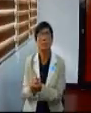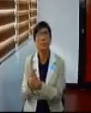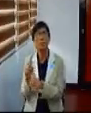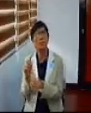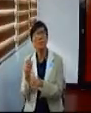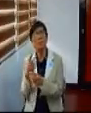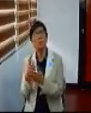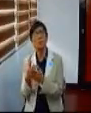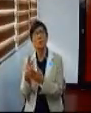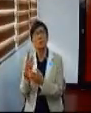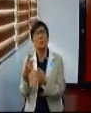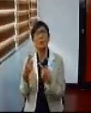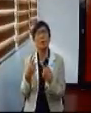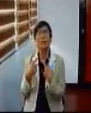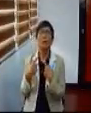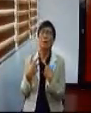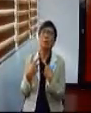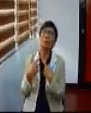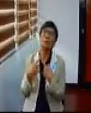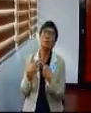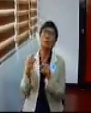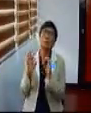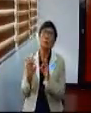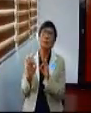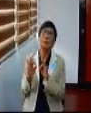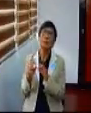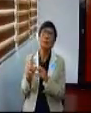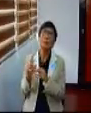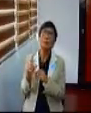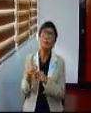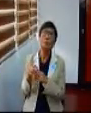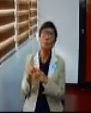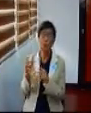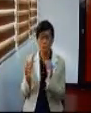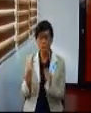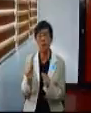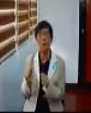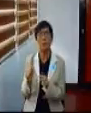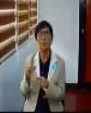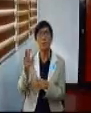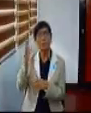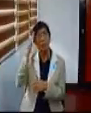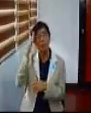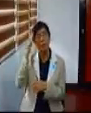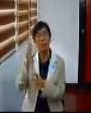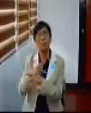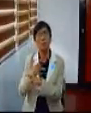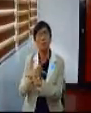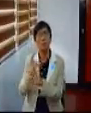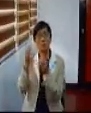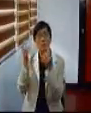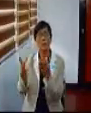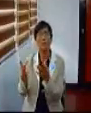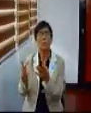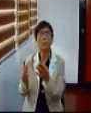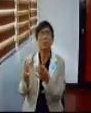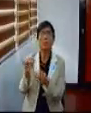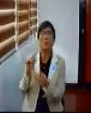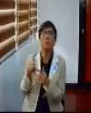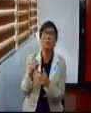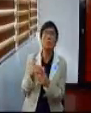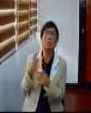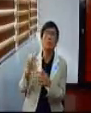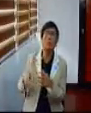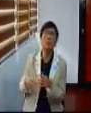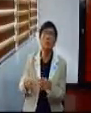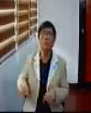is traceability. If you can trace the product to the harm, then you either have contributed clearly or